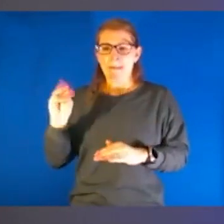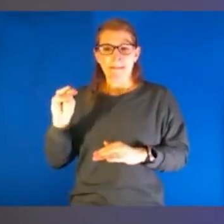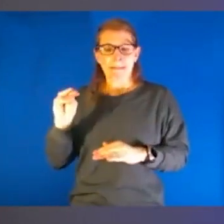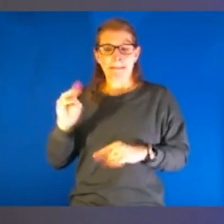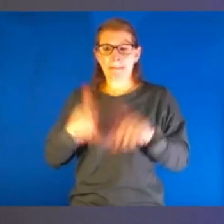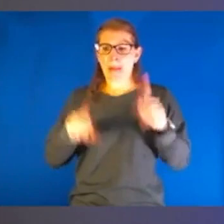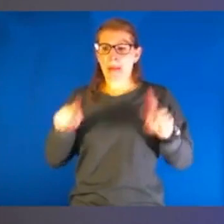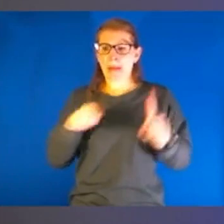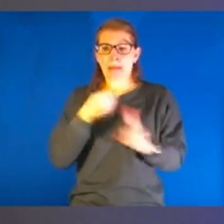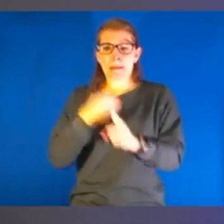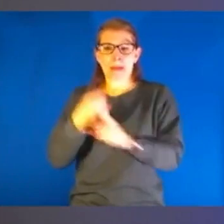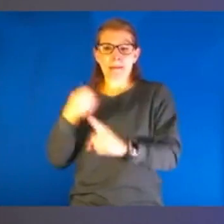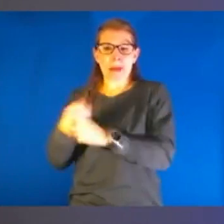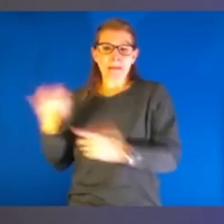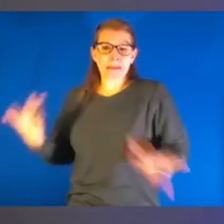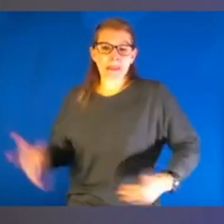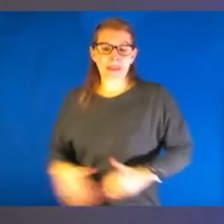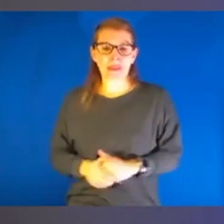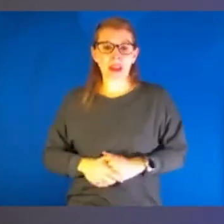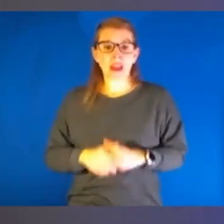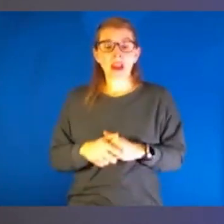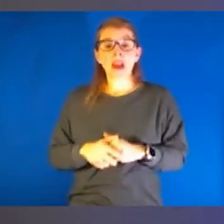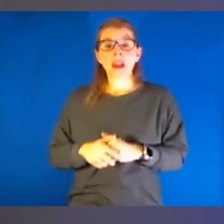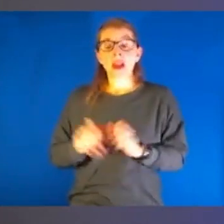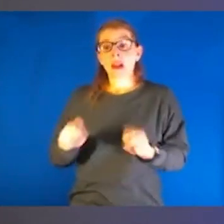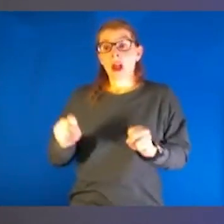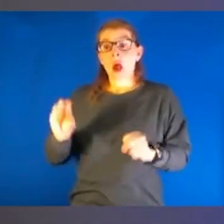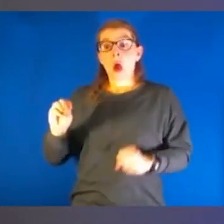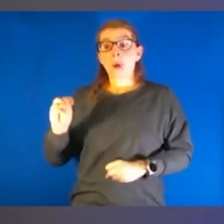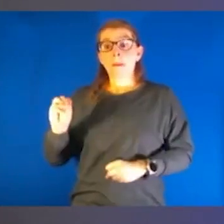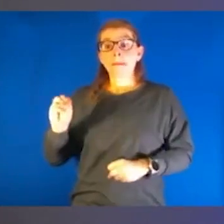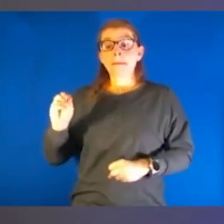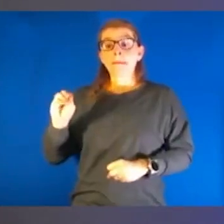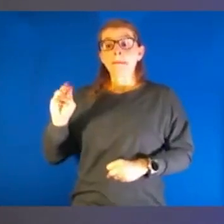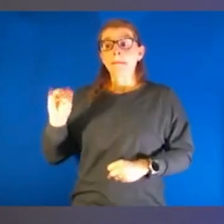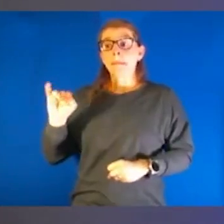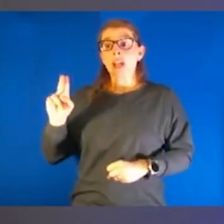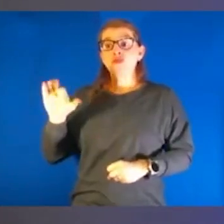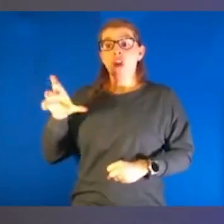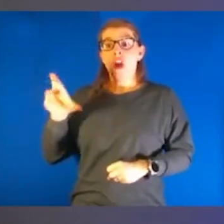it's possible that, for instance, the Omicron could have jumped from